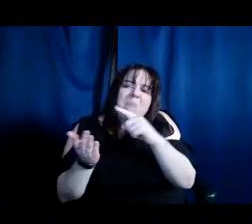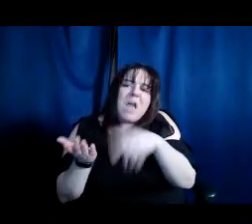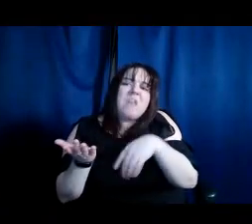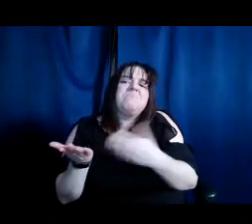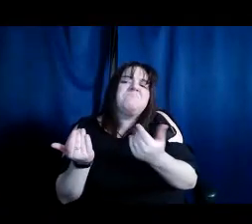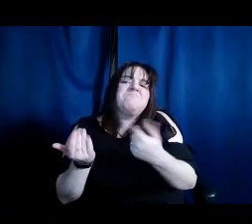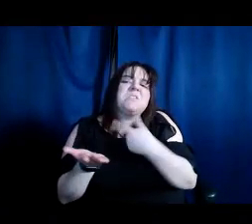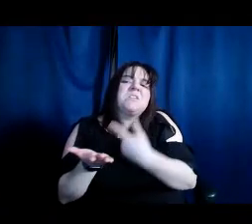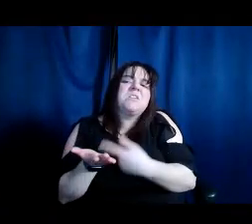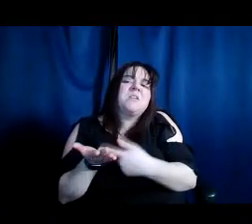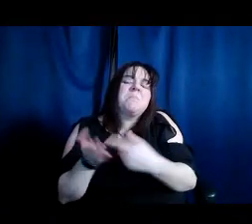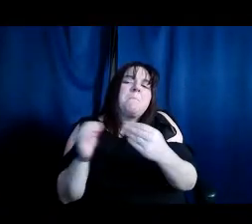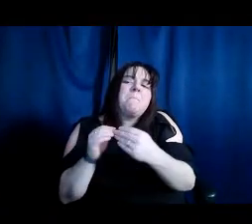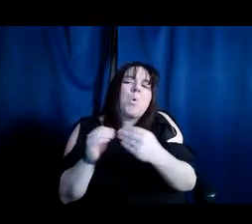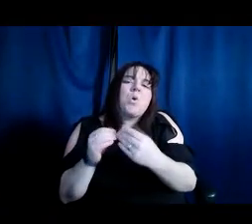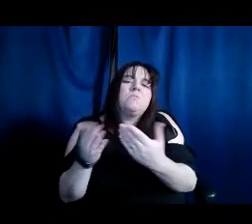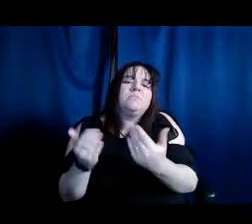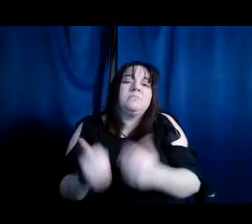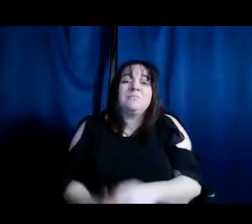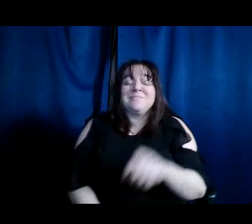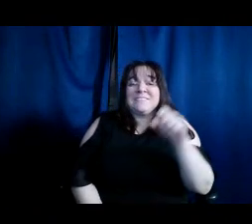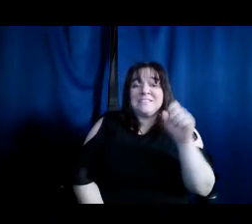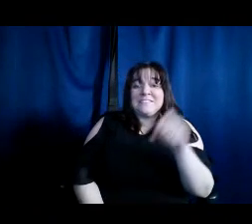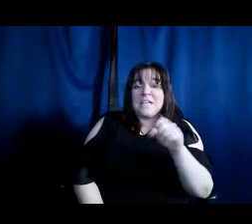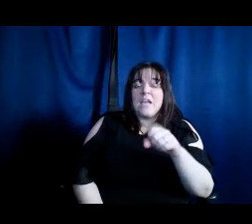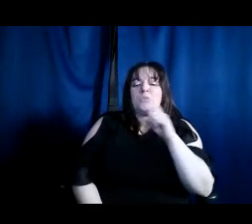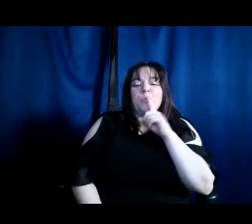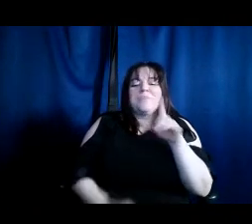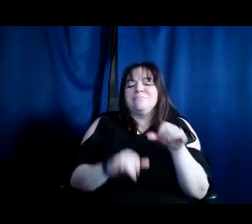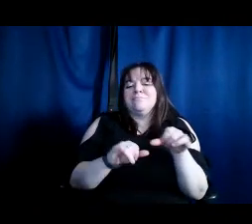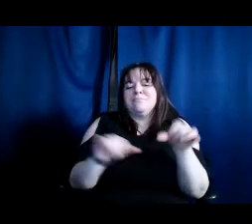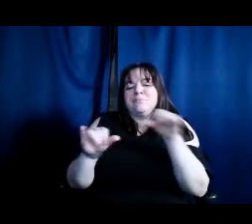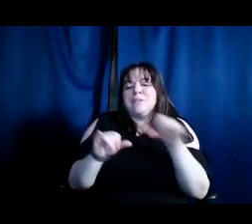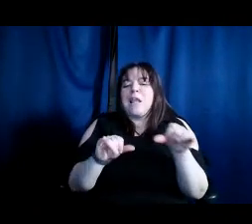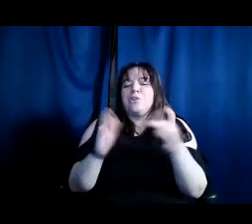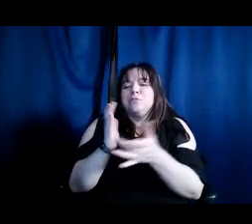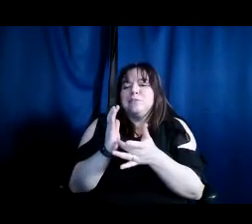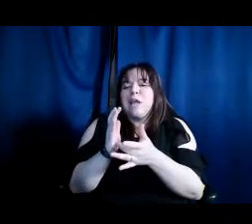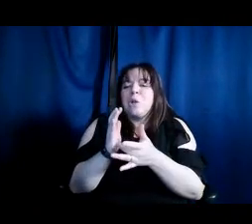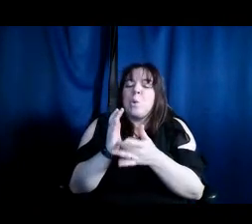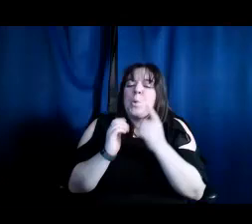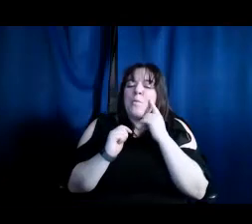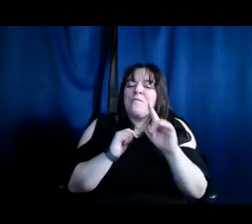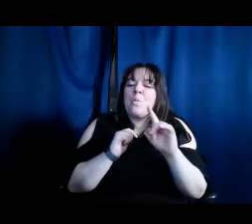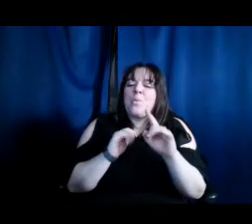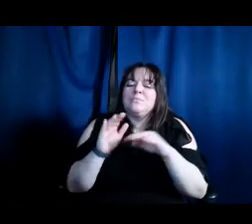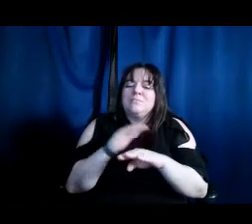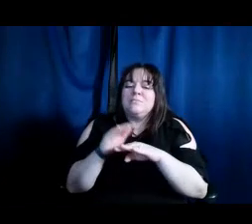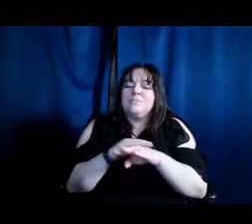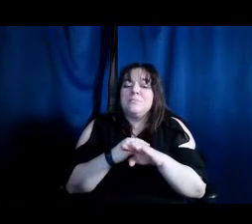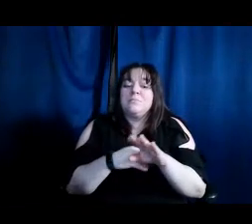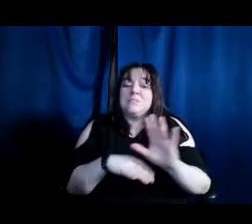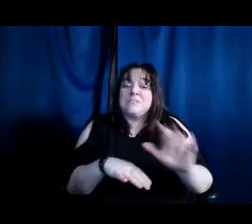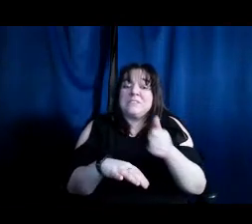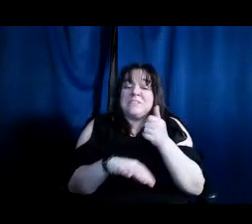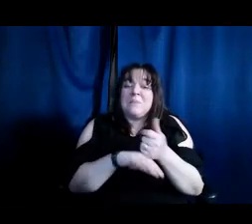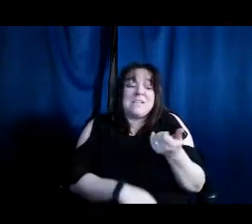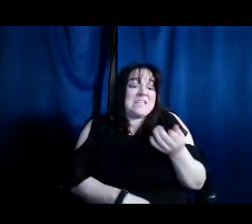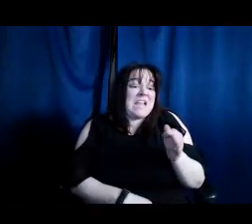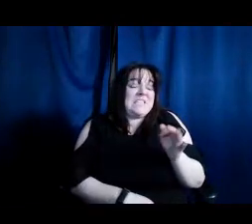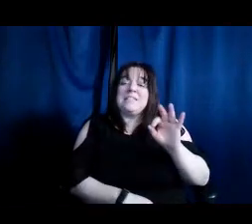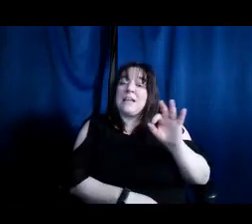technical standard for web accessibility. It was developed by W3C in 1999 and has been updated over